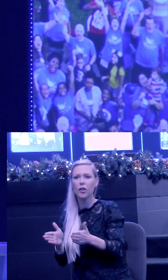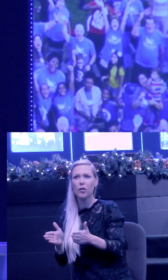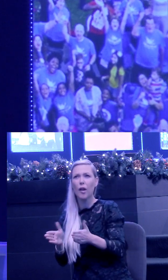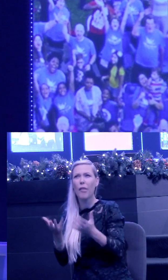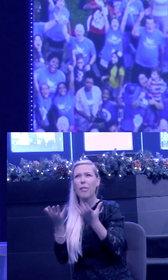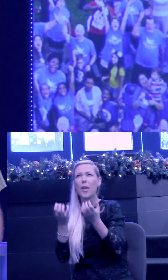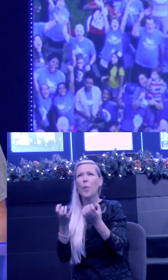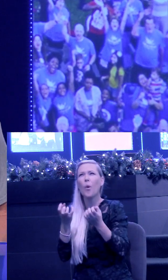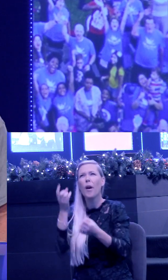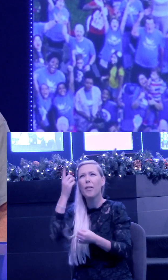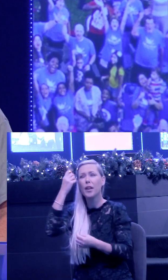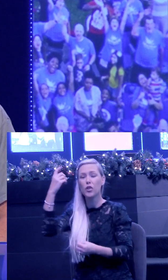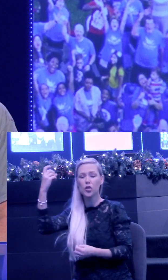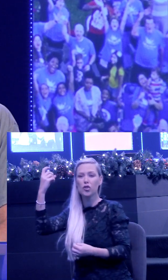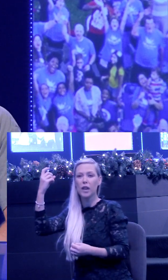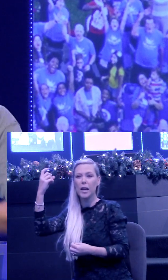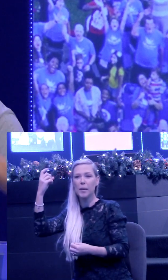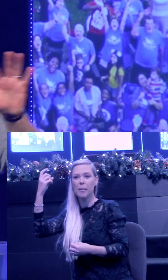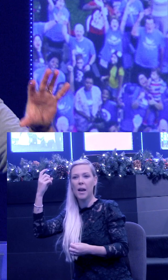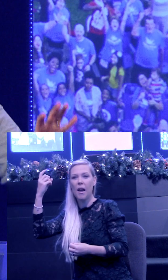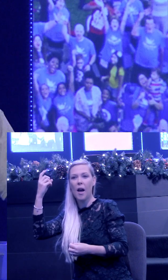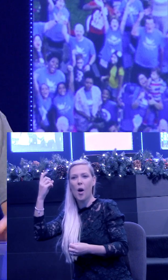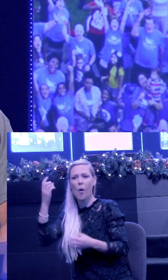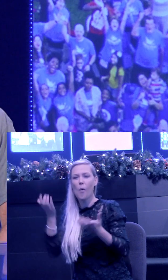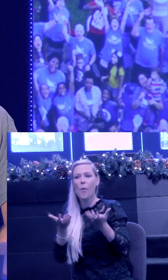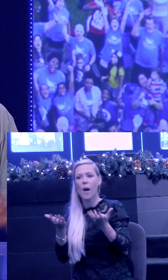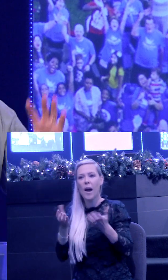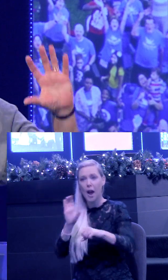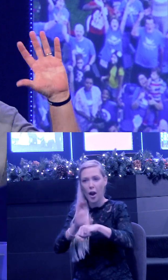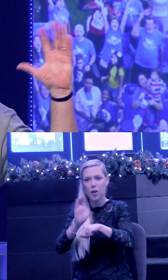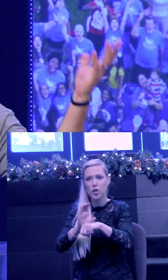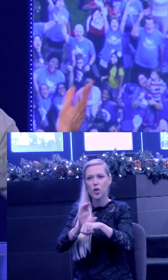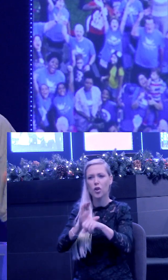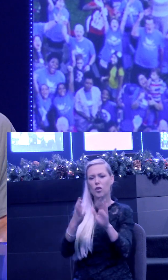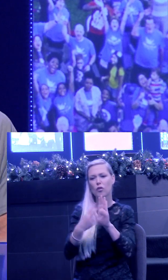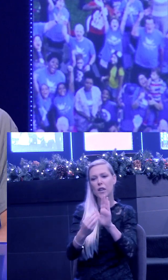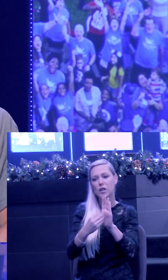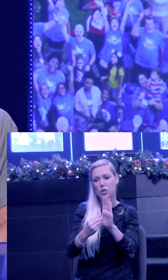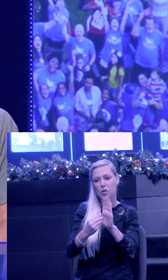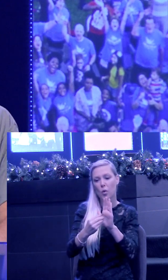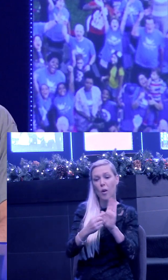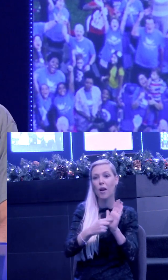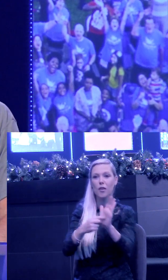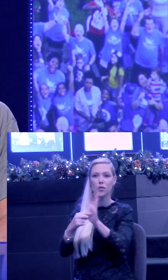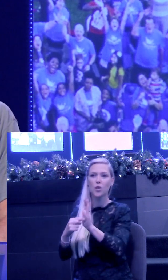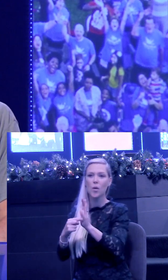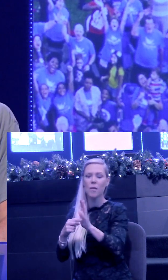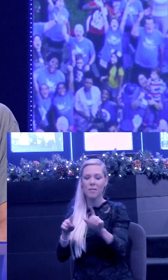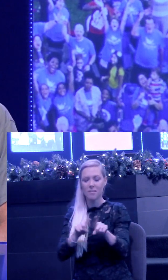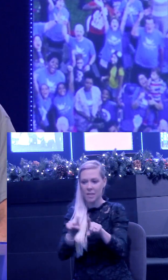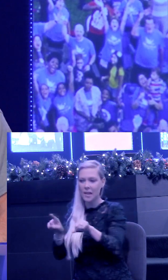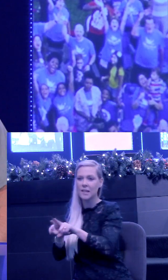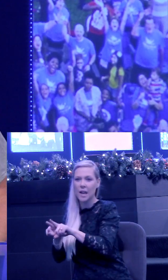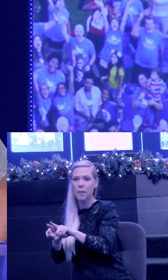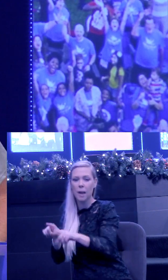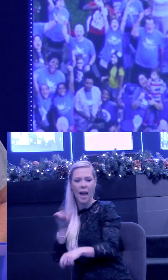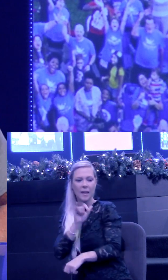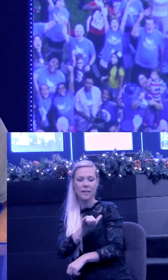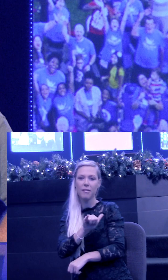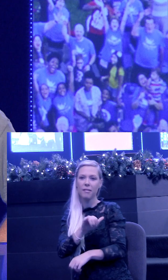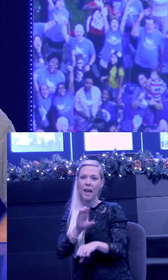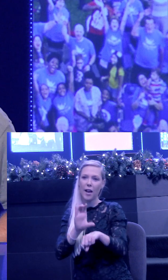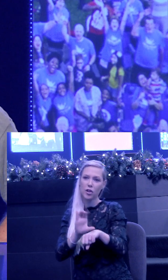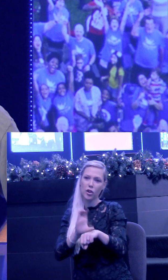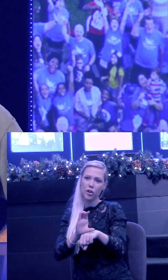they dreamed about creating a church that would emulate and that would restore that church in the New Testament. There's a